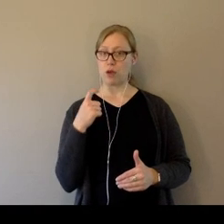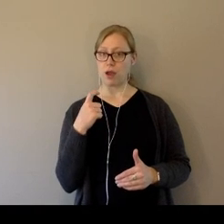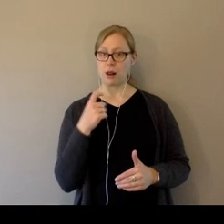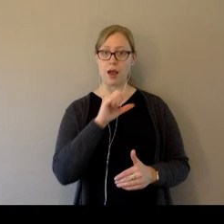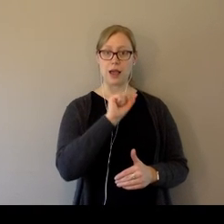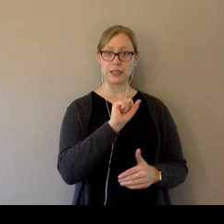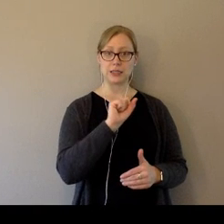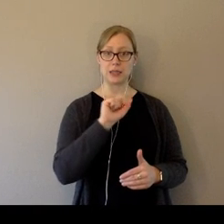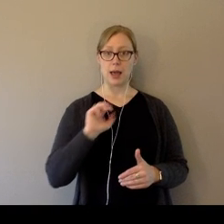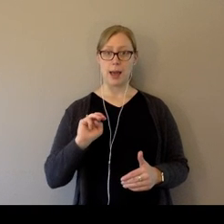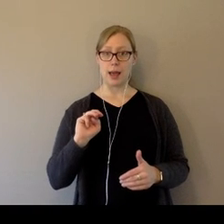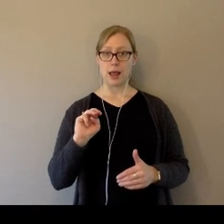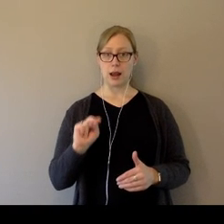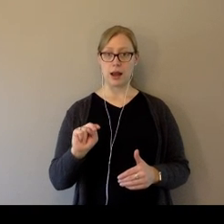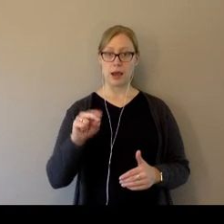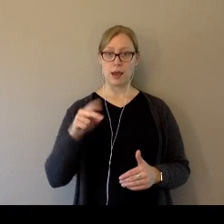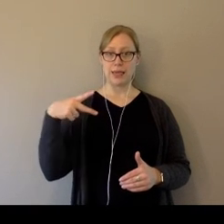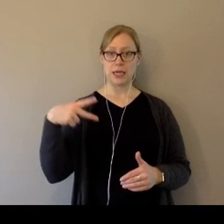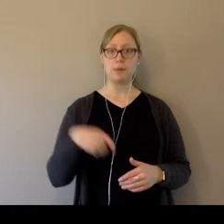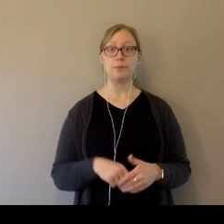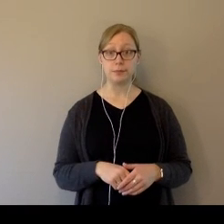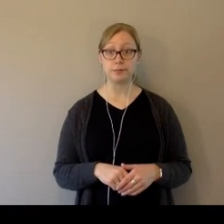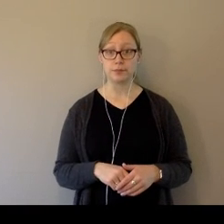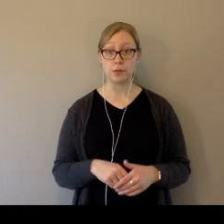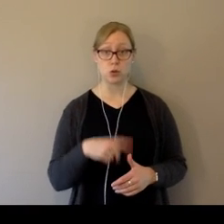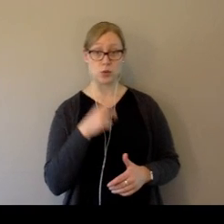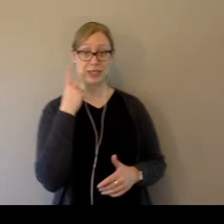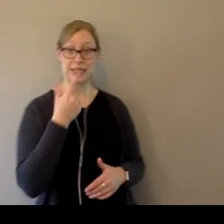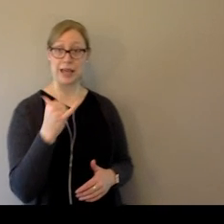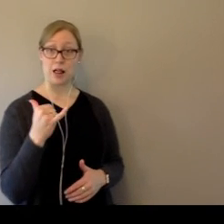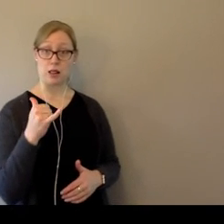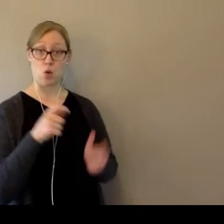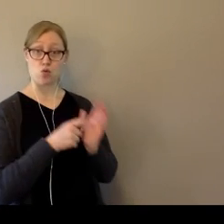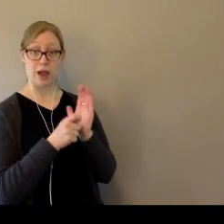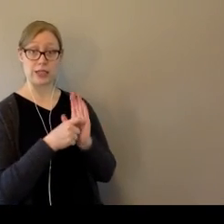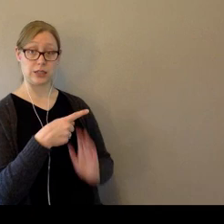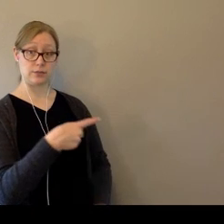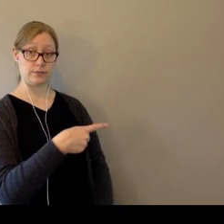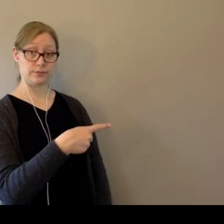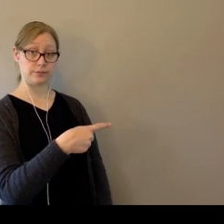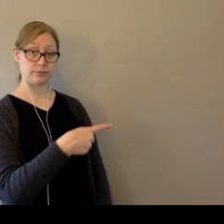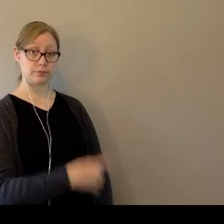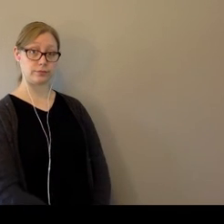SNP, similar to triangle SNP.